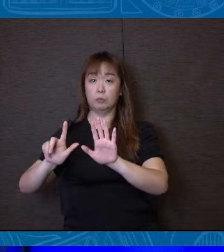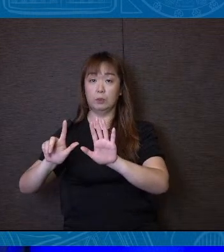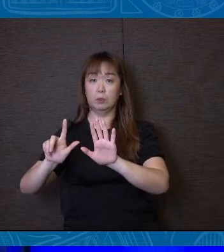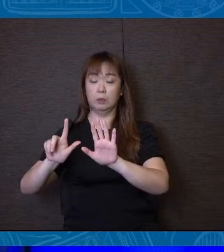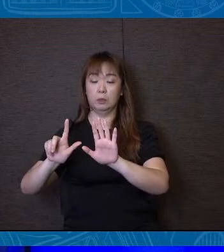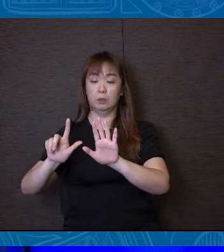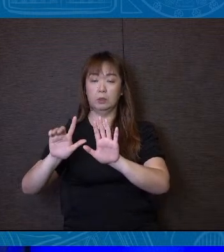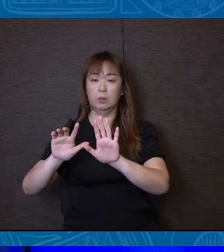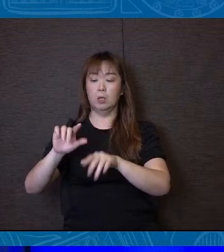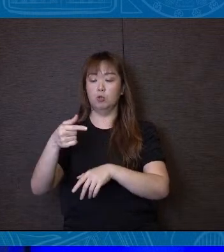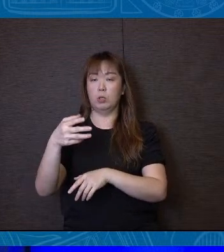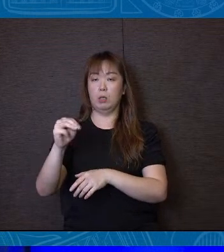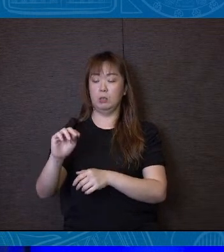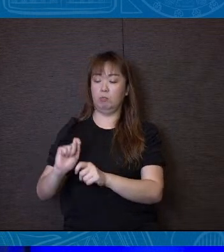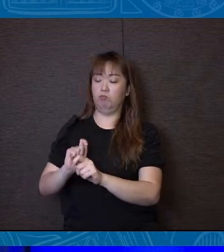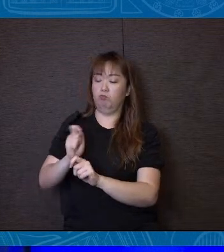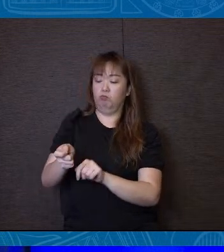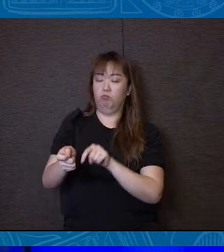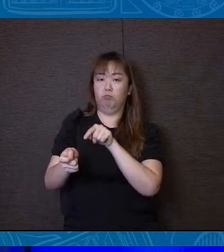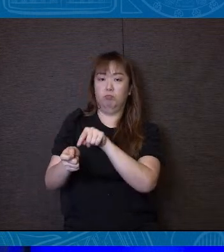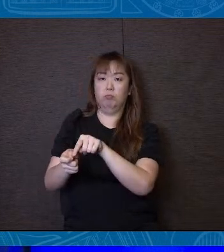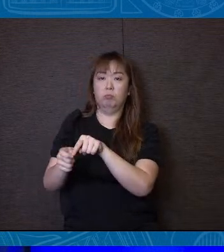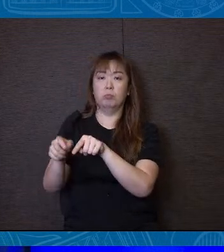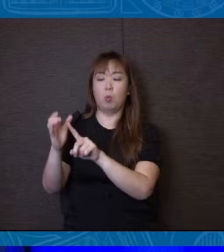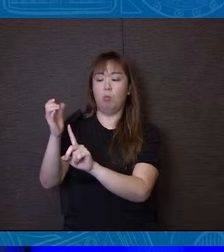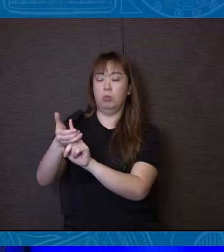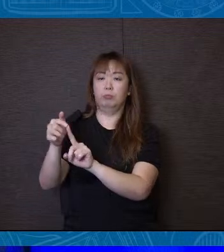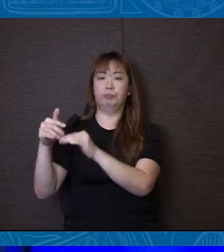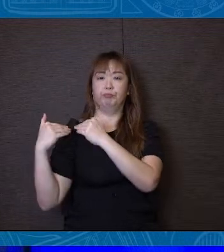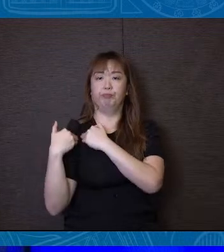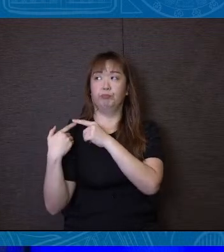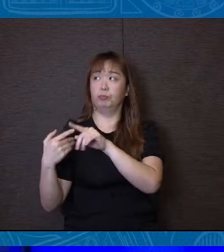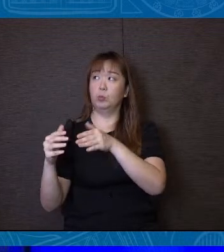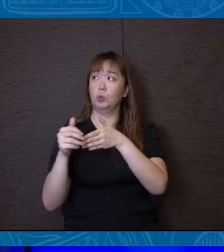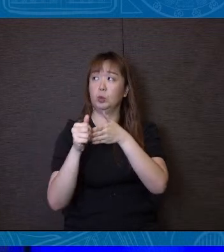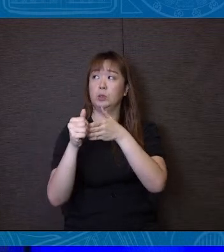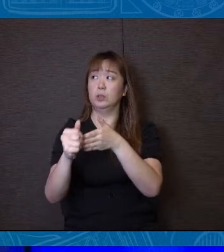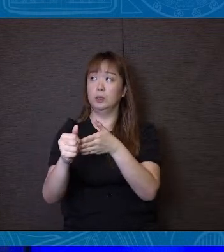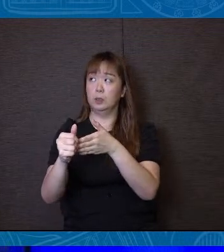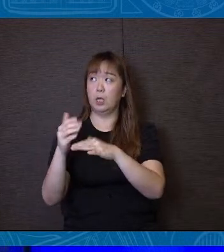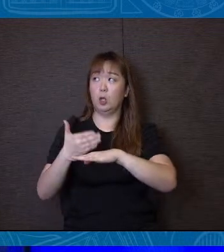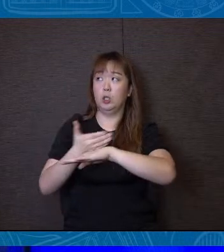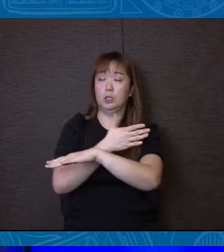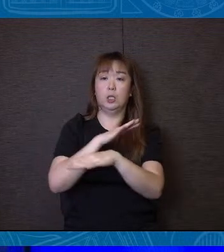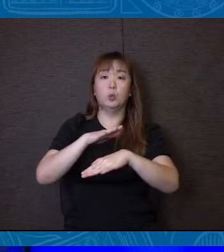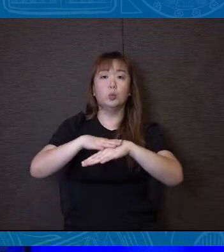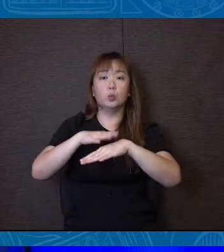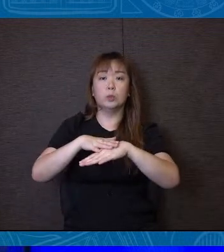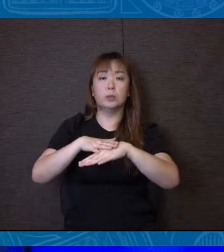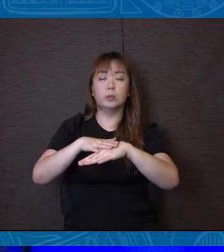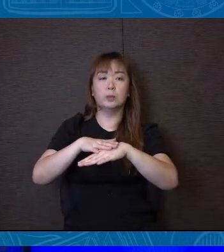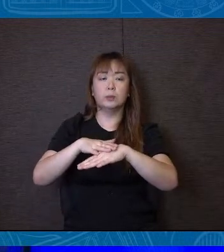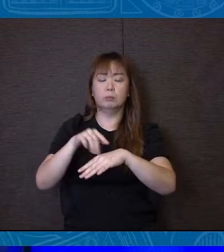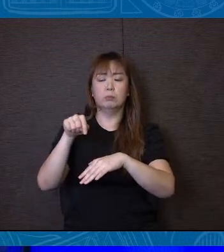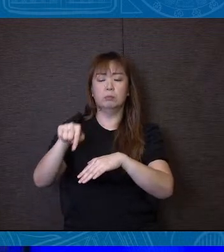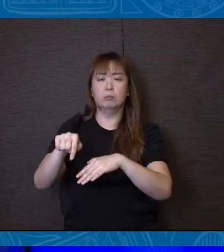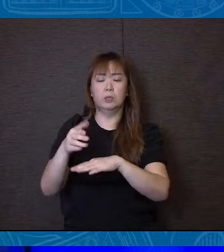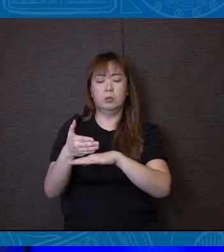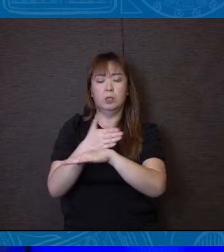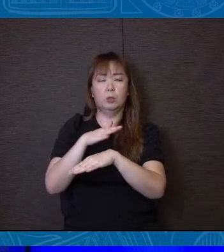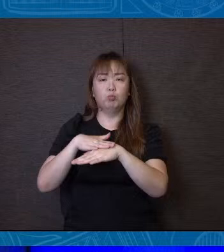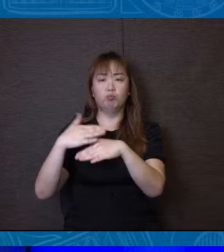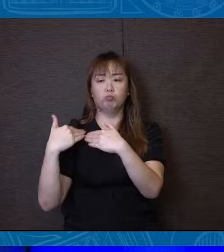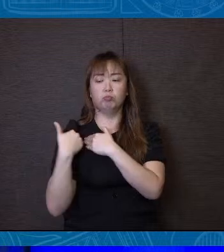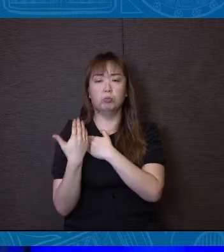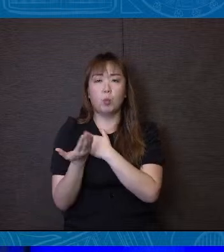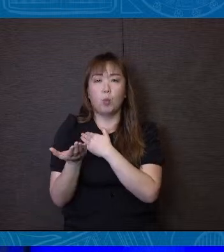the pillar 3 on early warning, dissemination, and communication. And the role and task involves that all